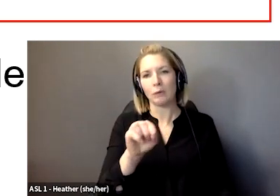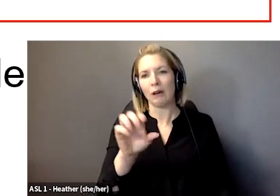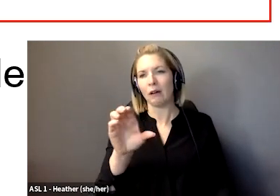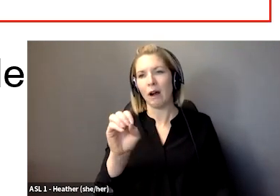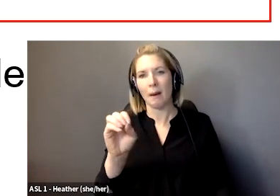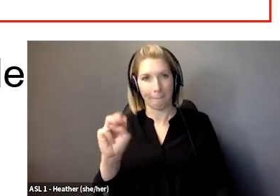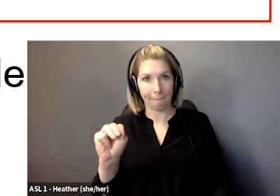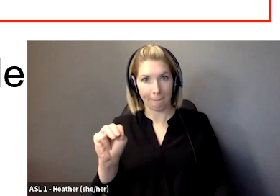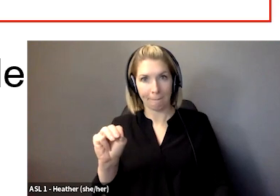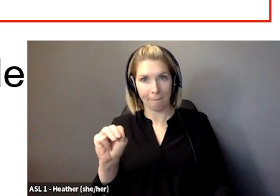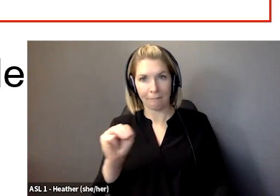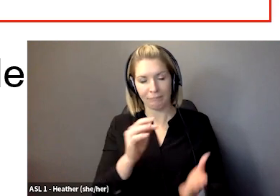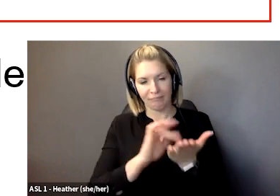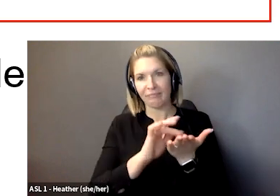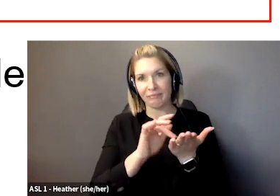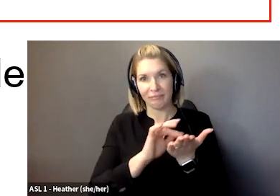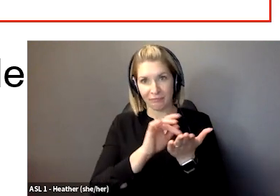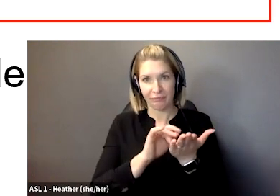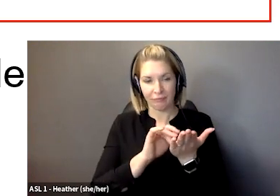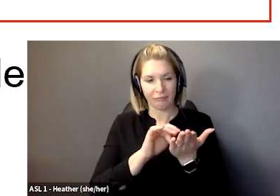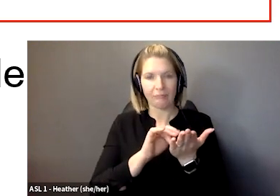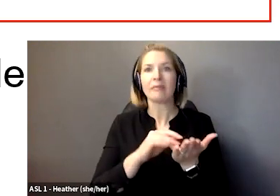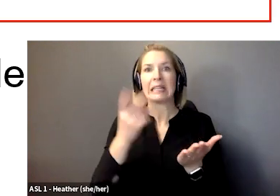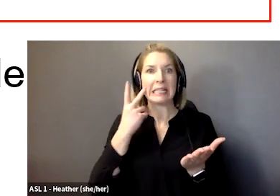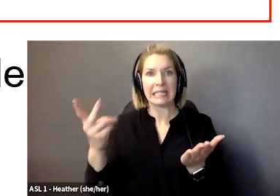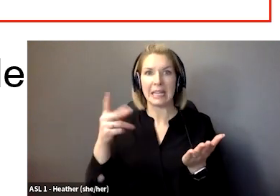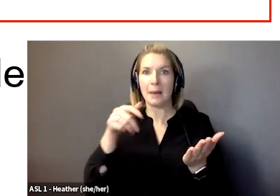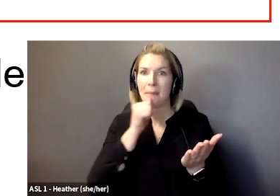SLIDO.com. And once you get to Slido, enter the passcode